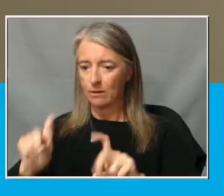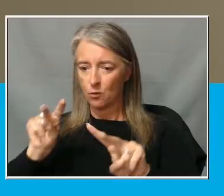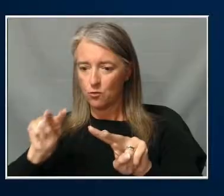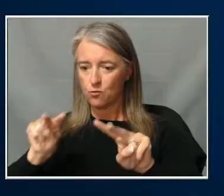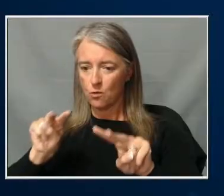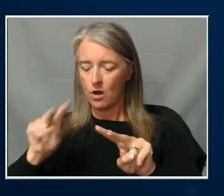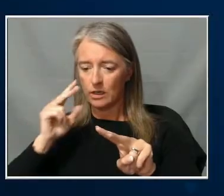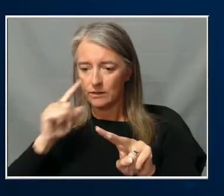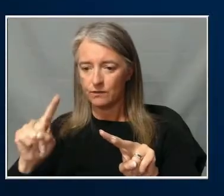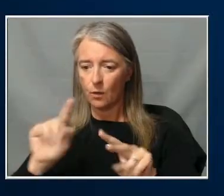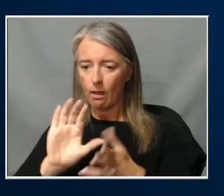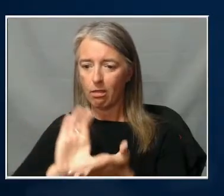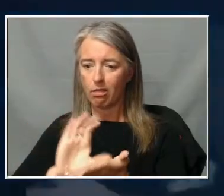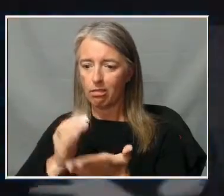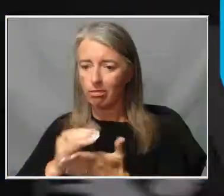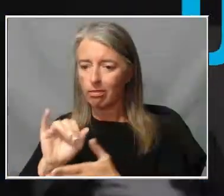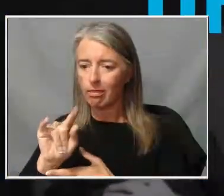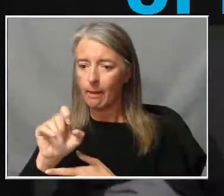a lump. Tuesday at 8.